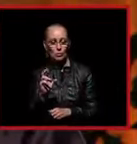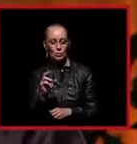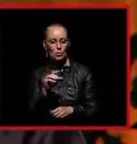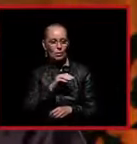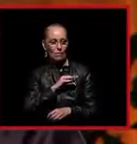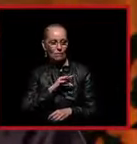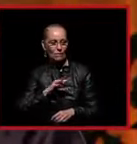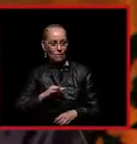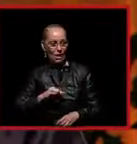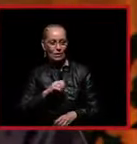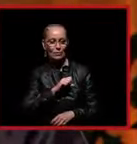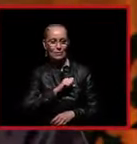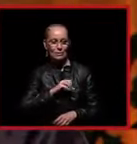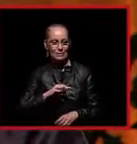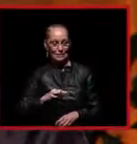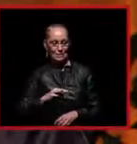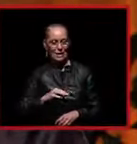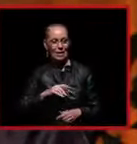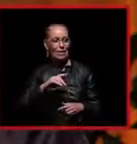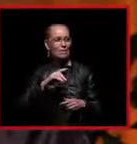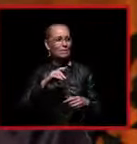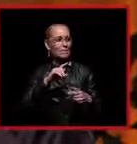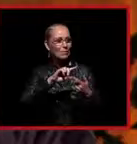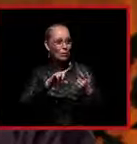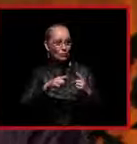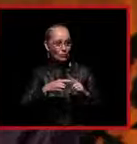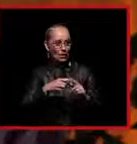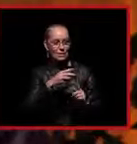and friends, and my fellow graduates.